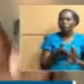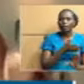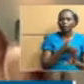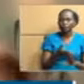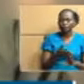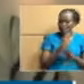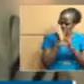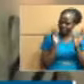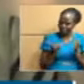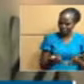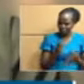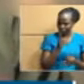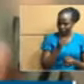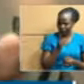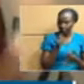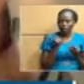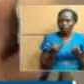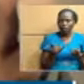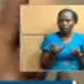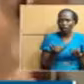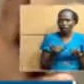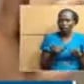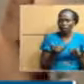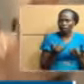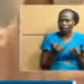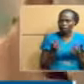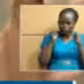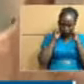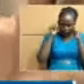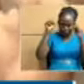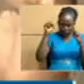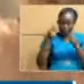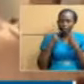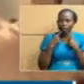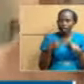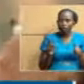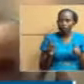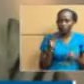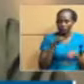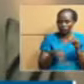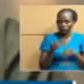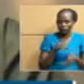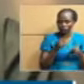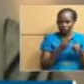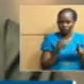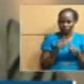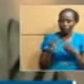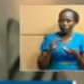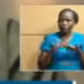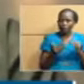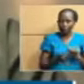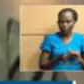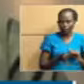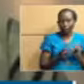very clear here. His Excellency, the President, announced contributions from different stakeholders across